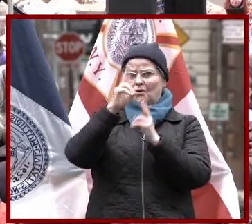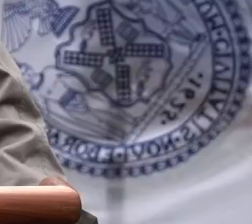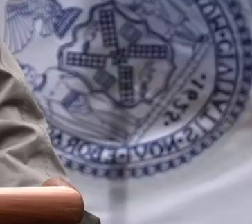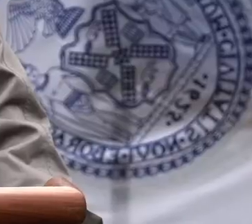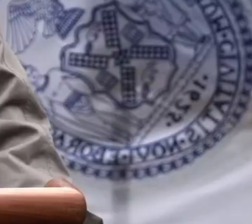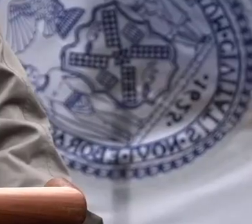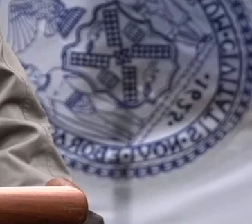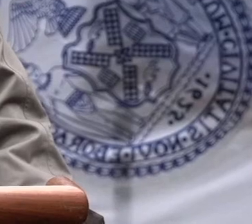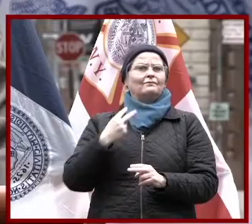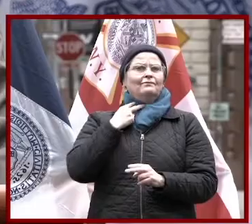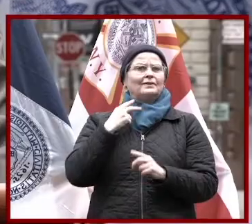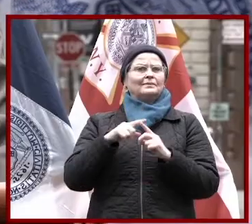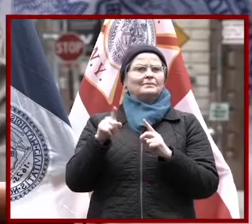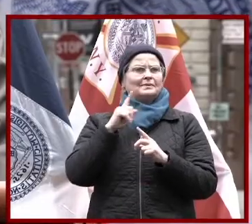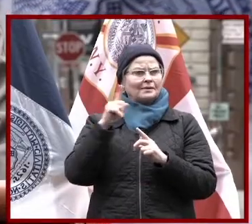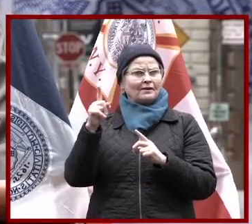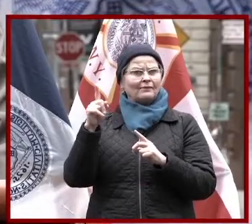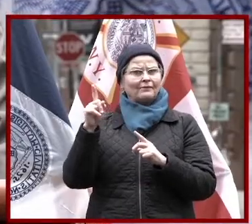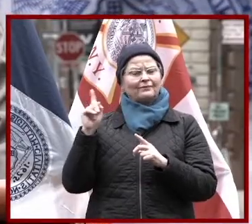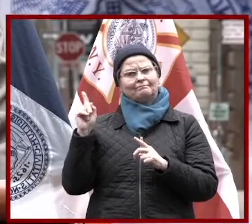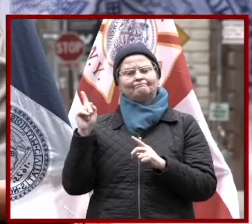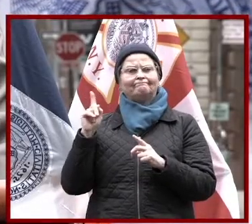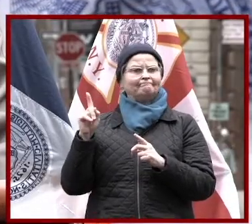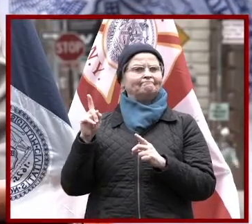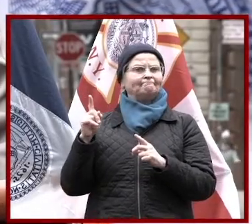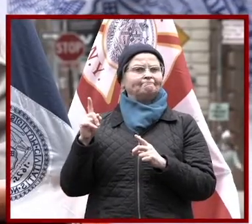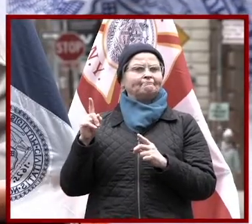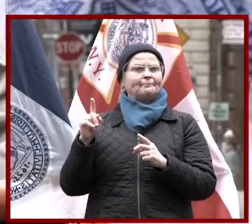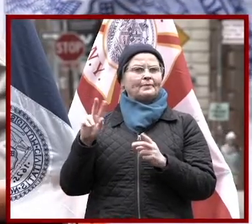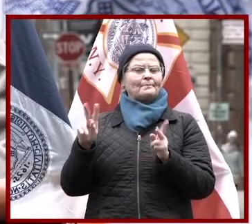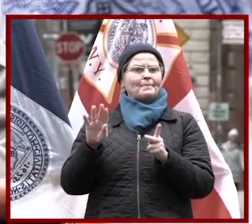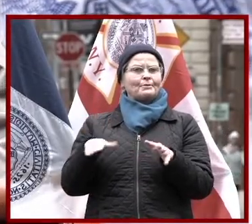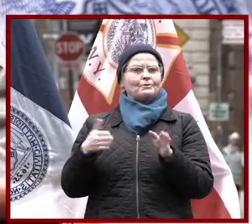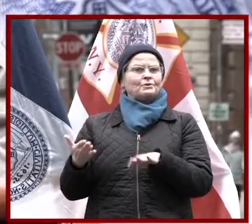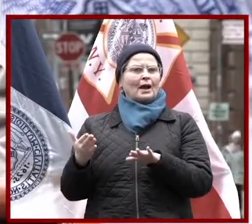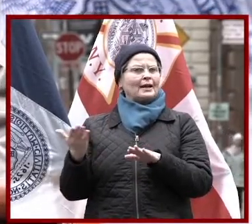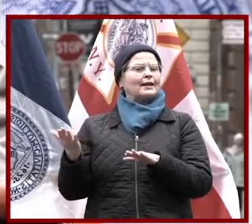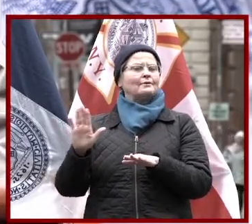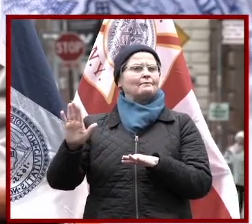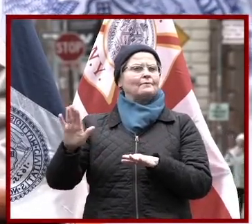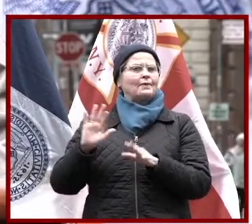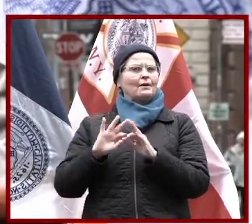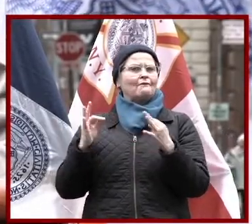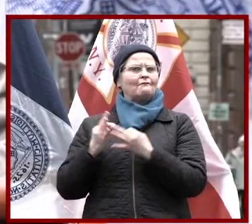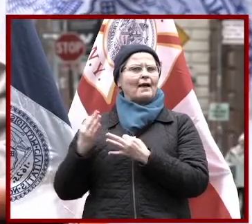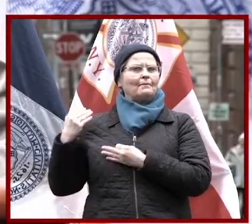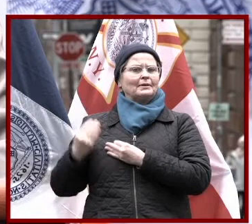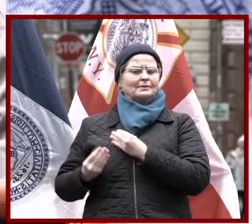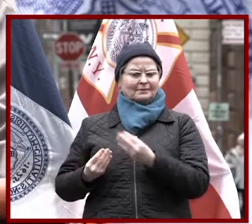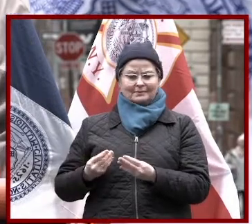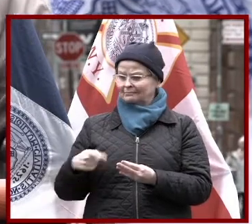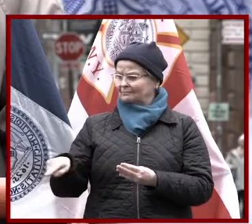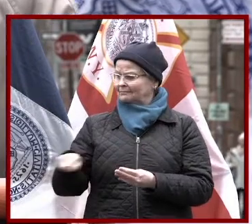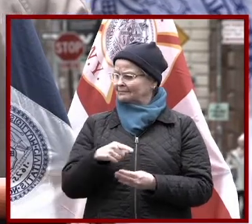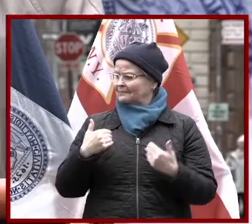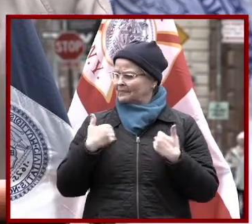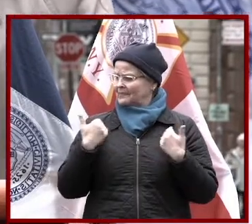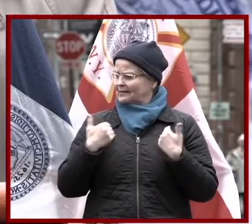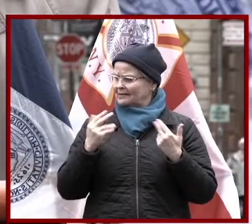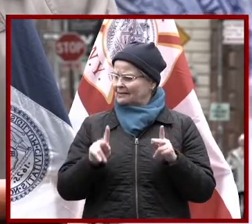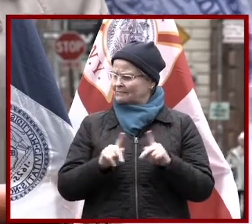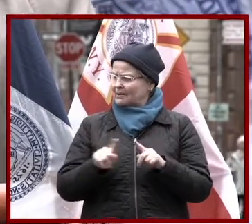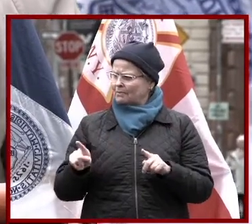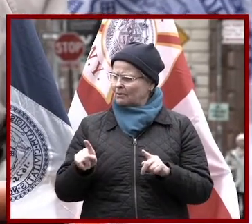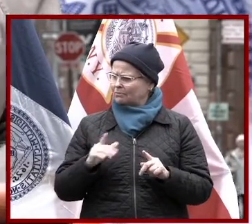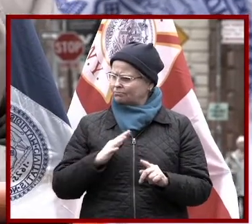their families. Today, young people, and we're certainly glad to have these young people with us so they can